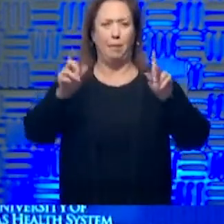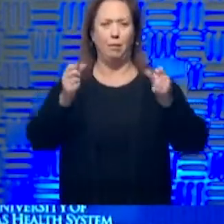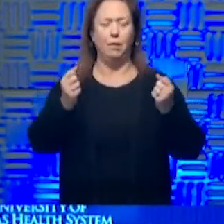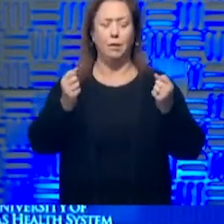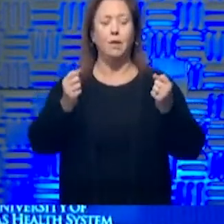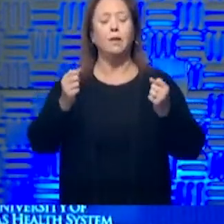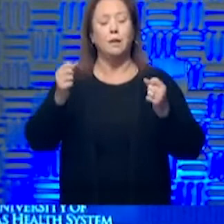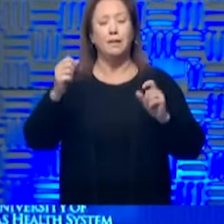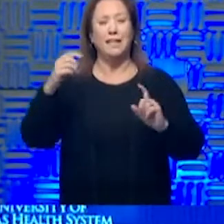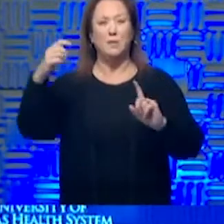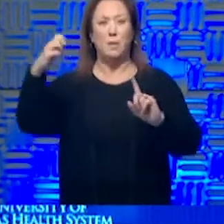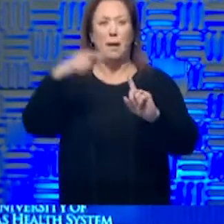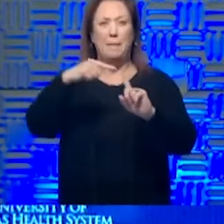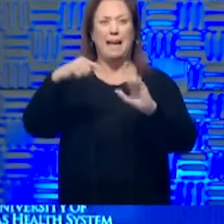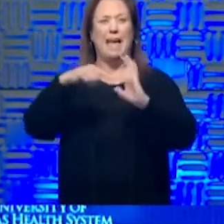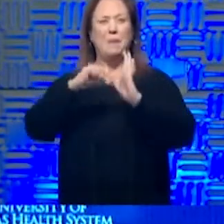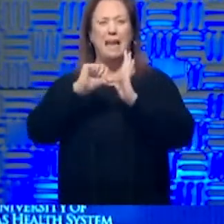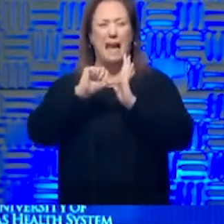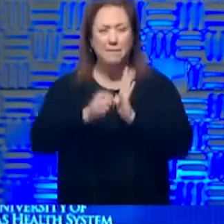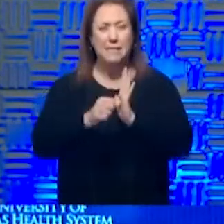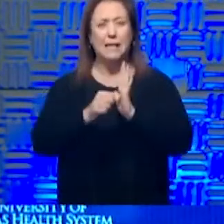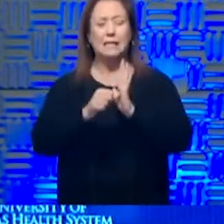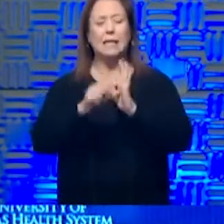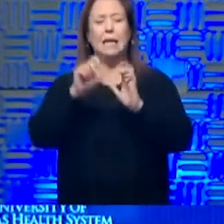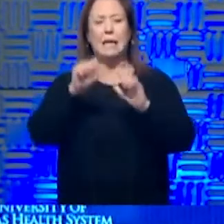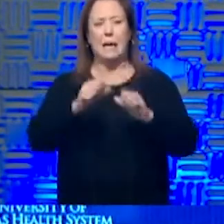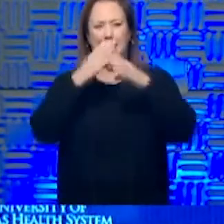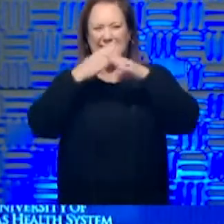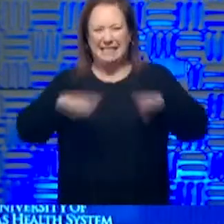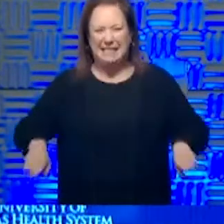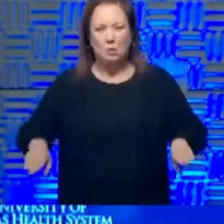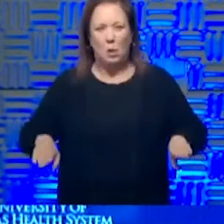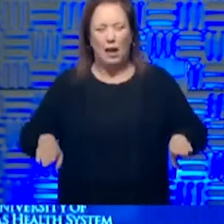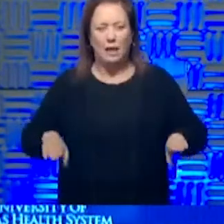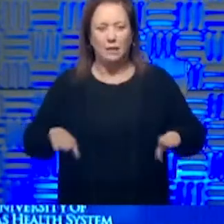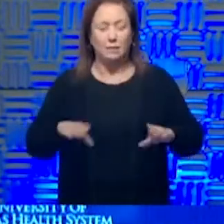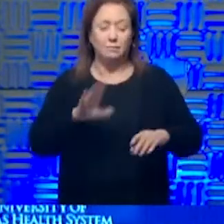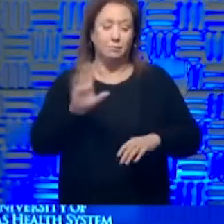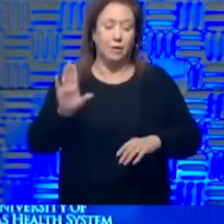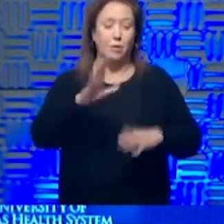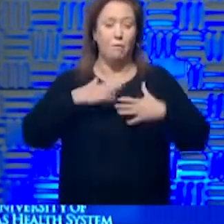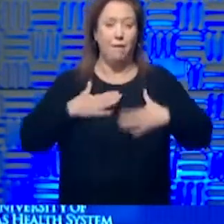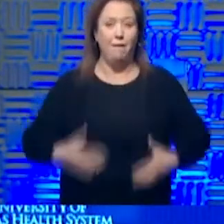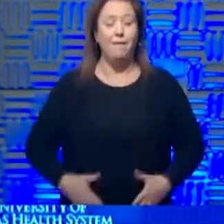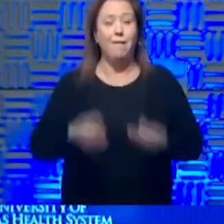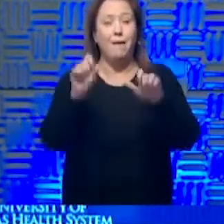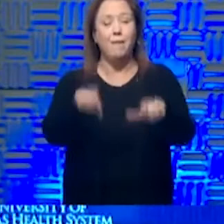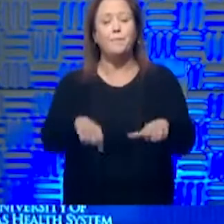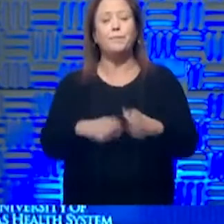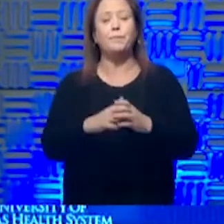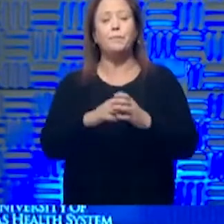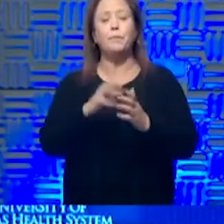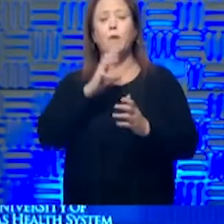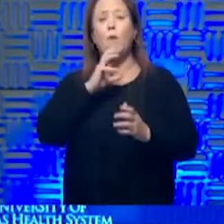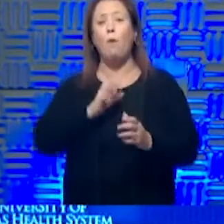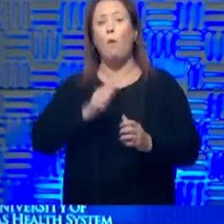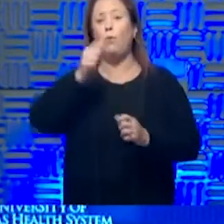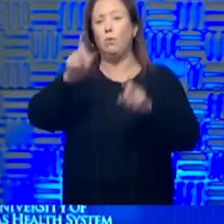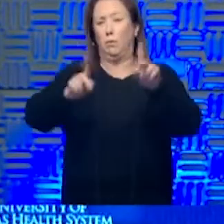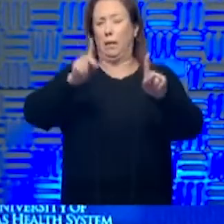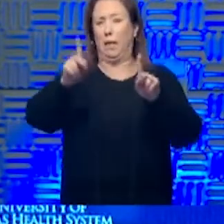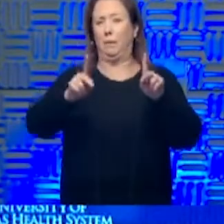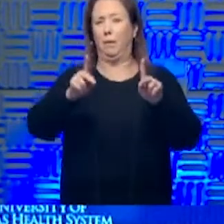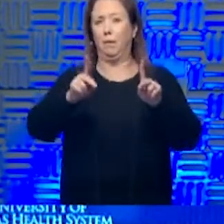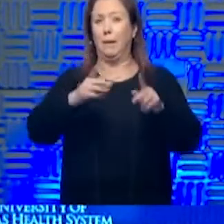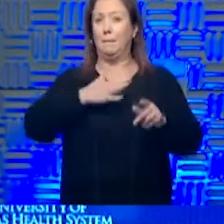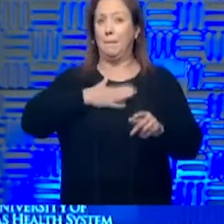always come back and emphasize it, because it can be very silent or very quiet in some patients. Now, in older folks,